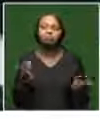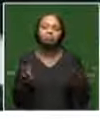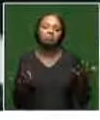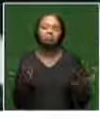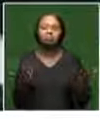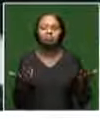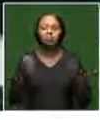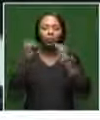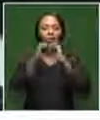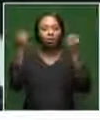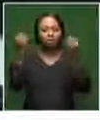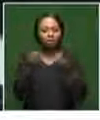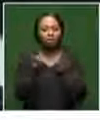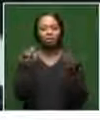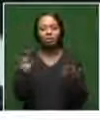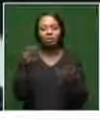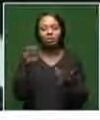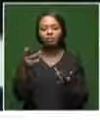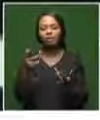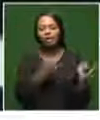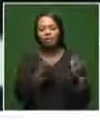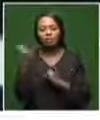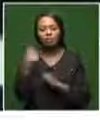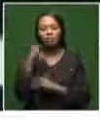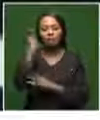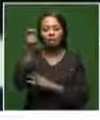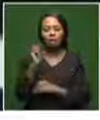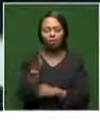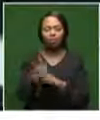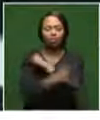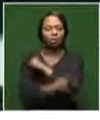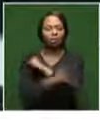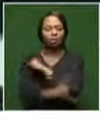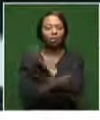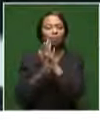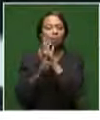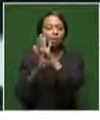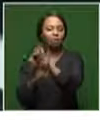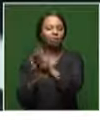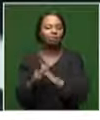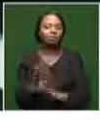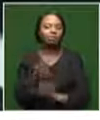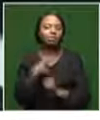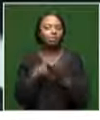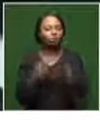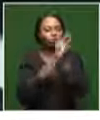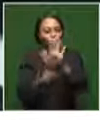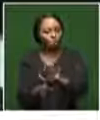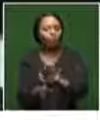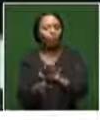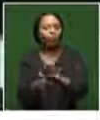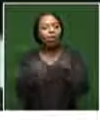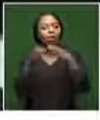an organization like Hivos that invited me to Kenya, Mombasa. It put me on a map to showcase on a much